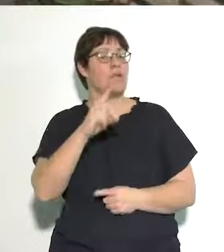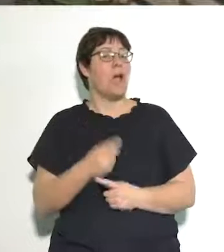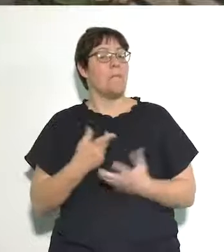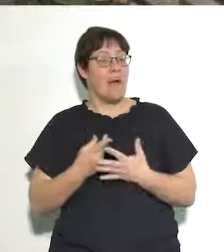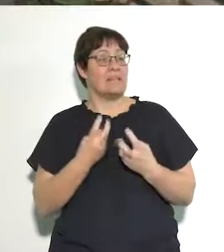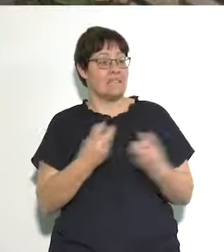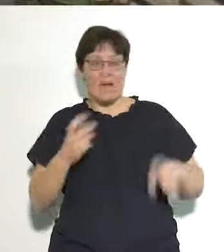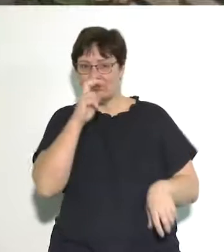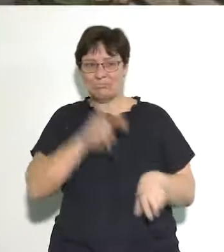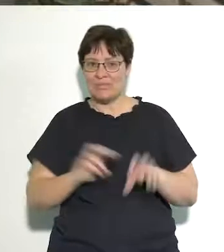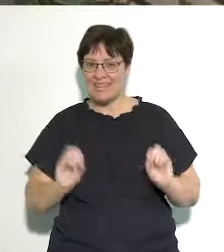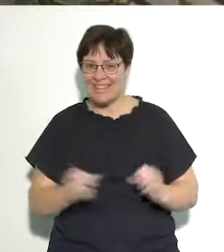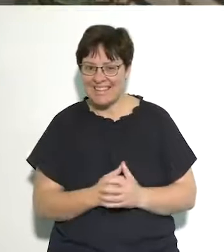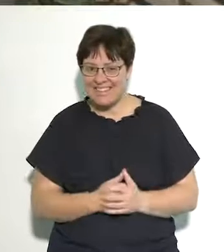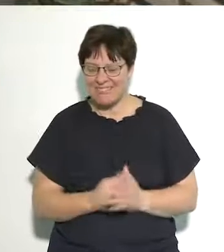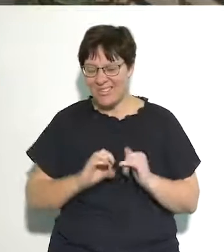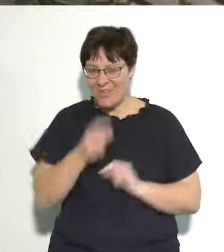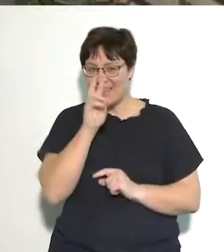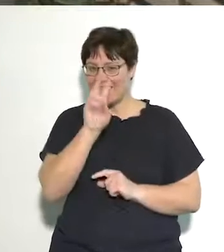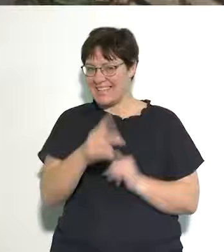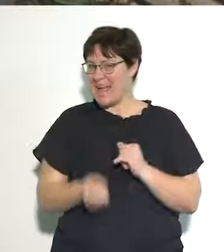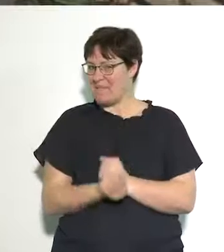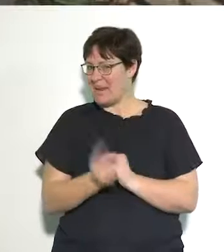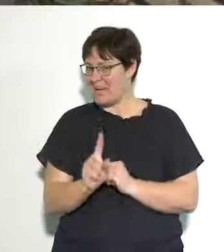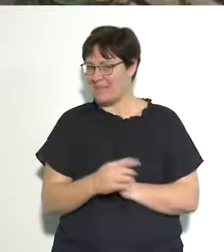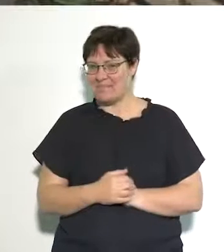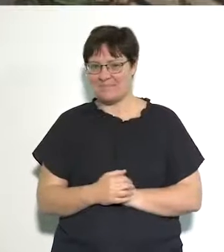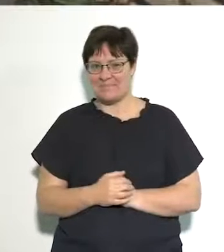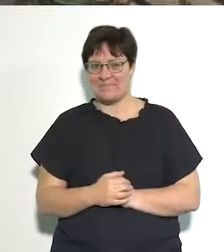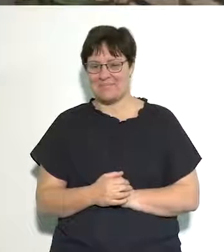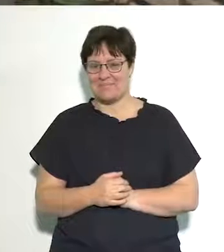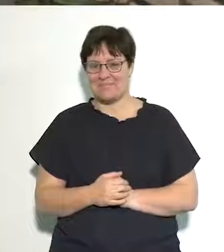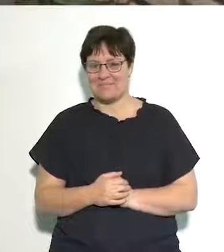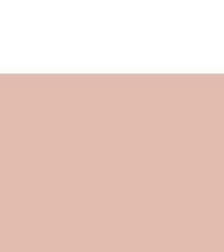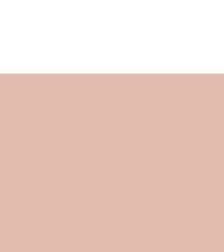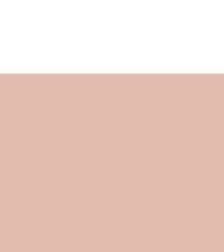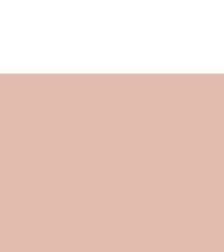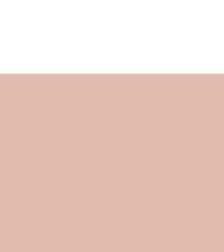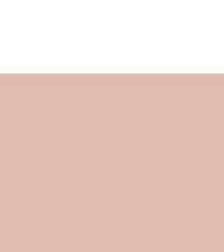coding with no devices. Give it a try at your school and see how it goes. Goodbye.